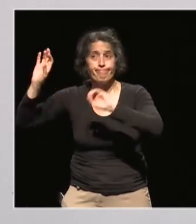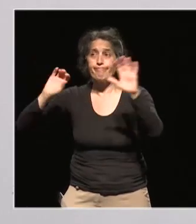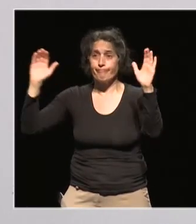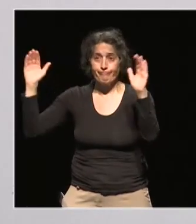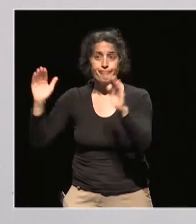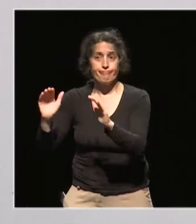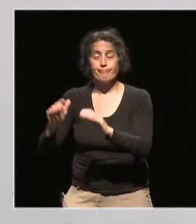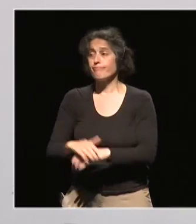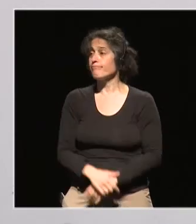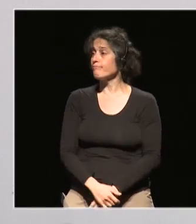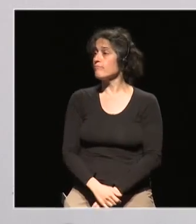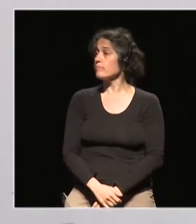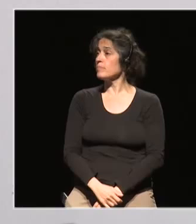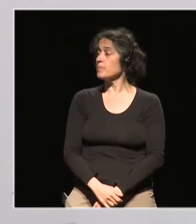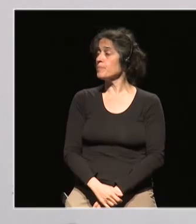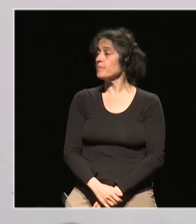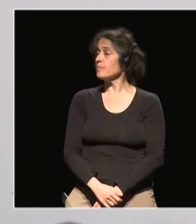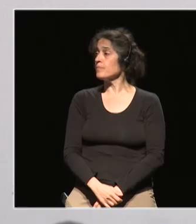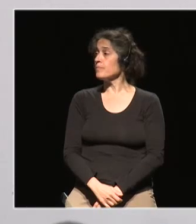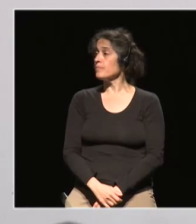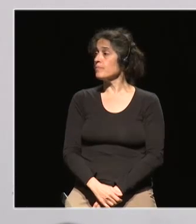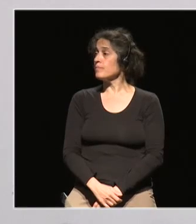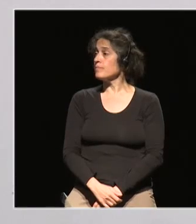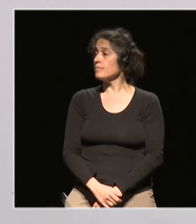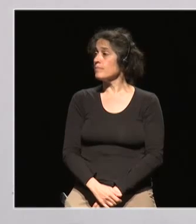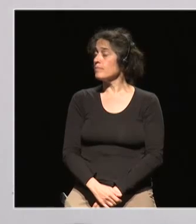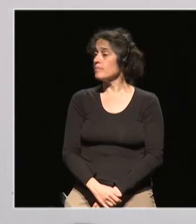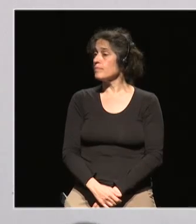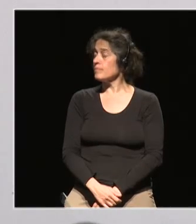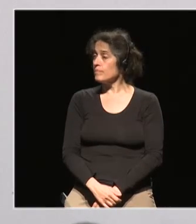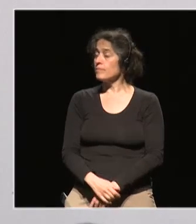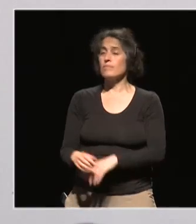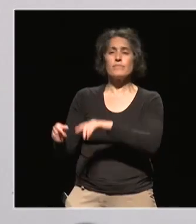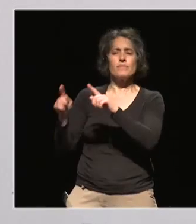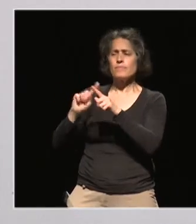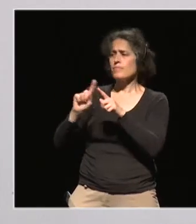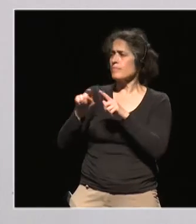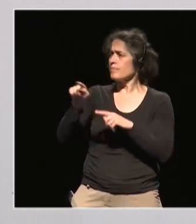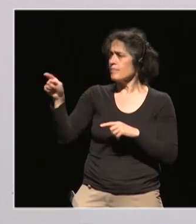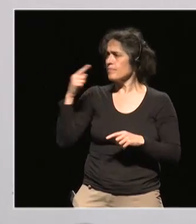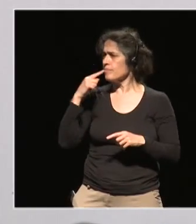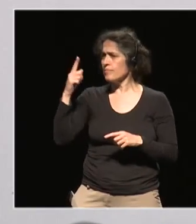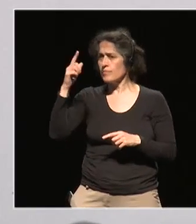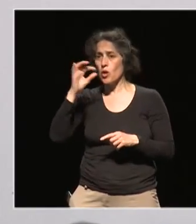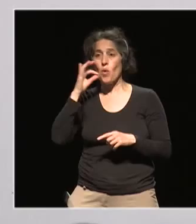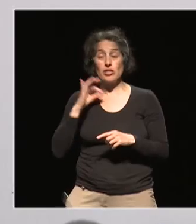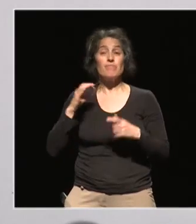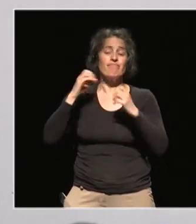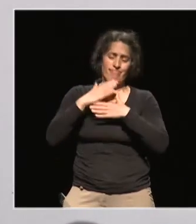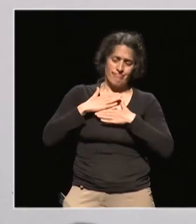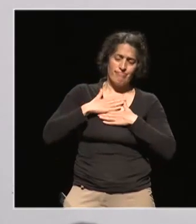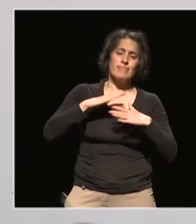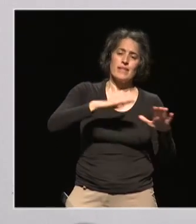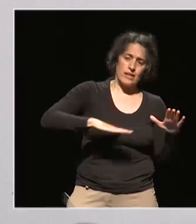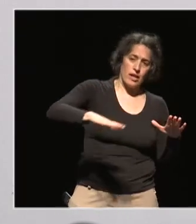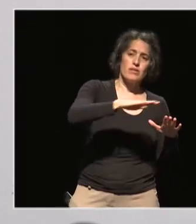There was also another question raised by there. Well, you know, we are agrarian country. We still have a huge